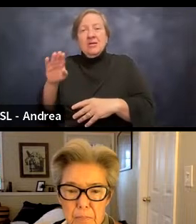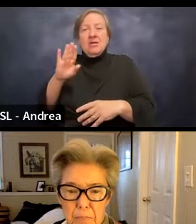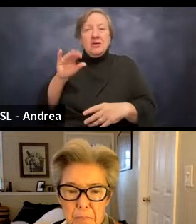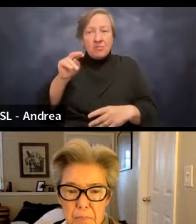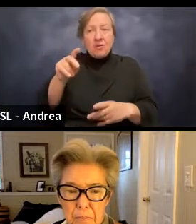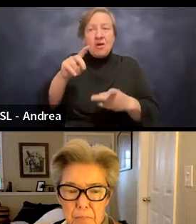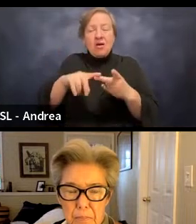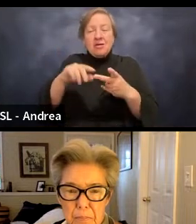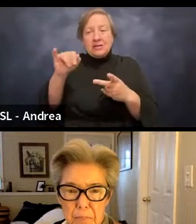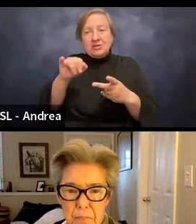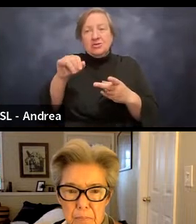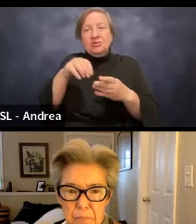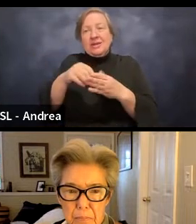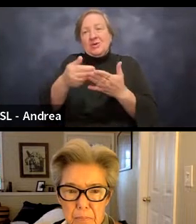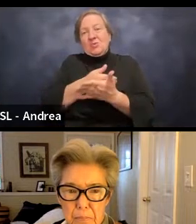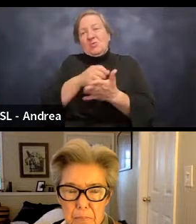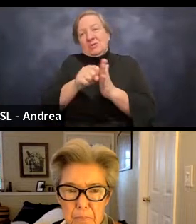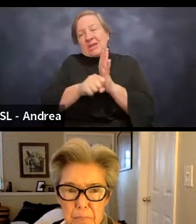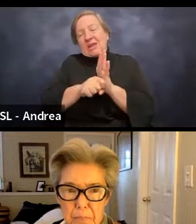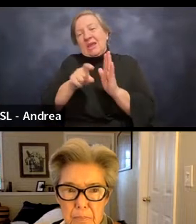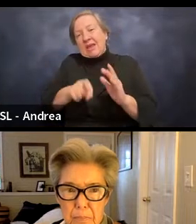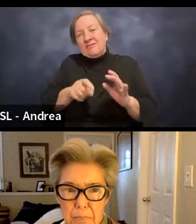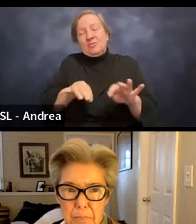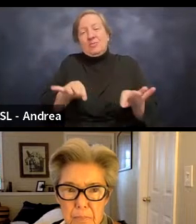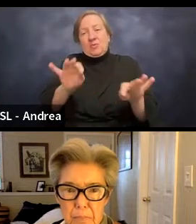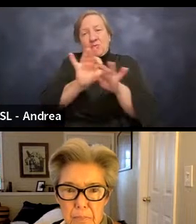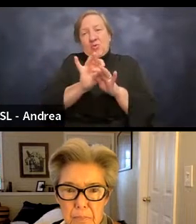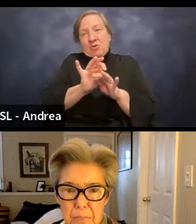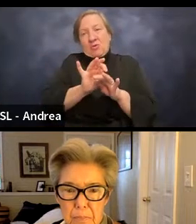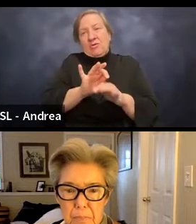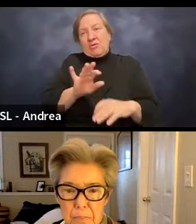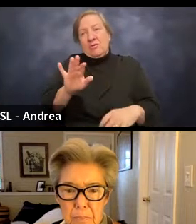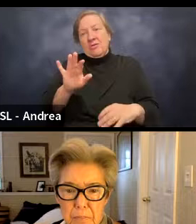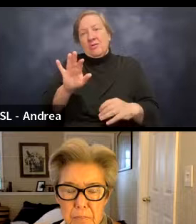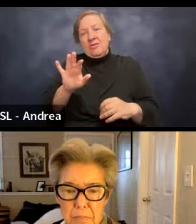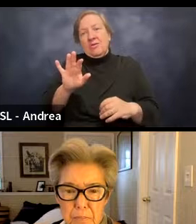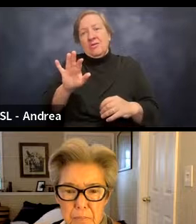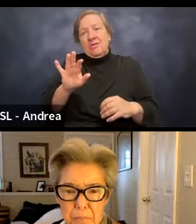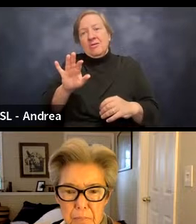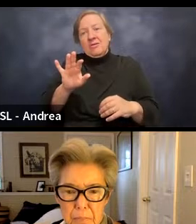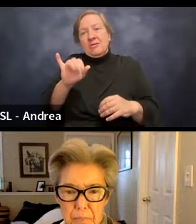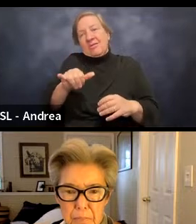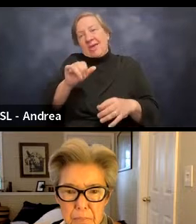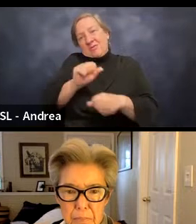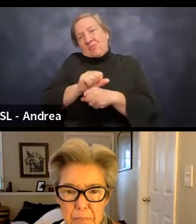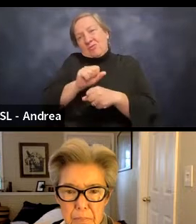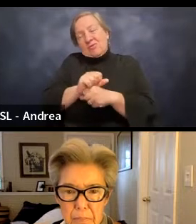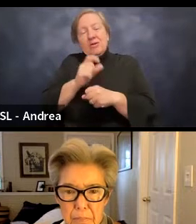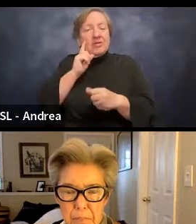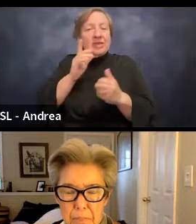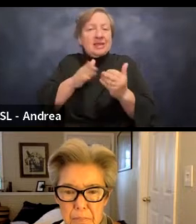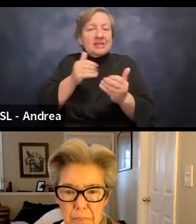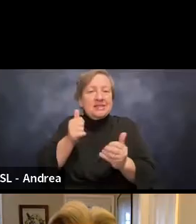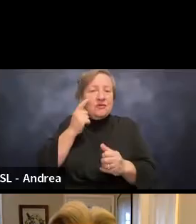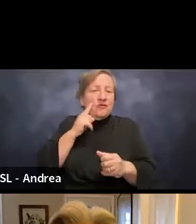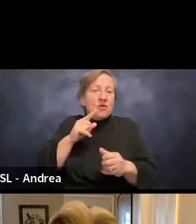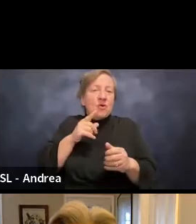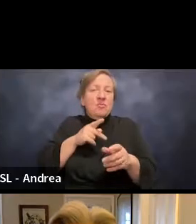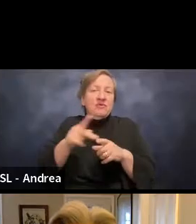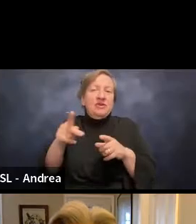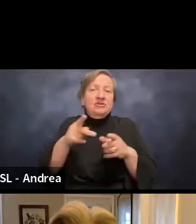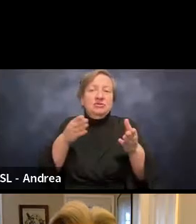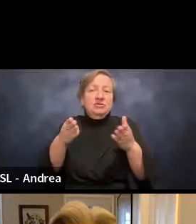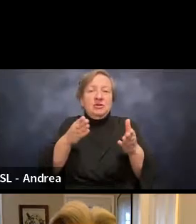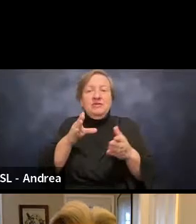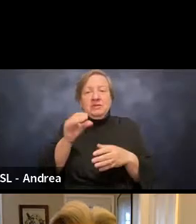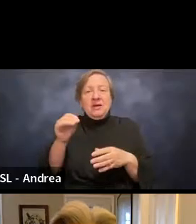in a new state. And so it has to be worth the hassle. It's easier, I think, for some of our professional services firms.